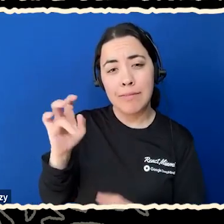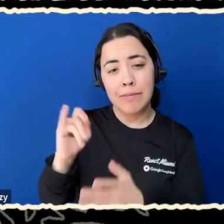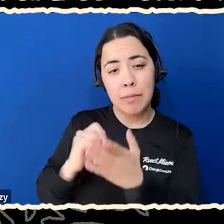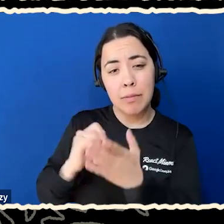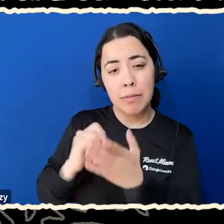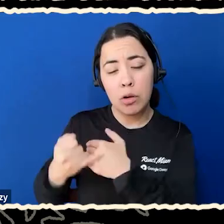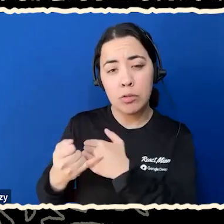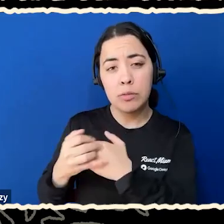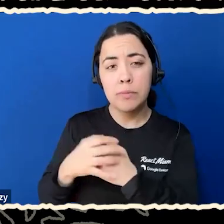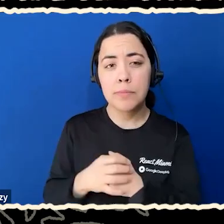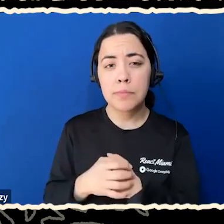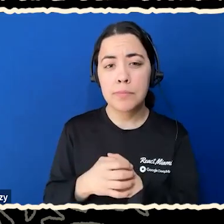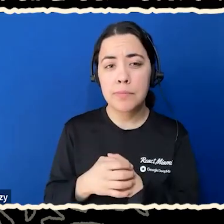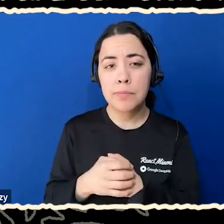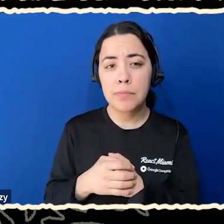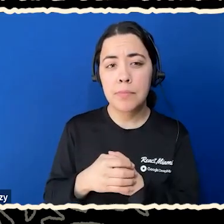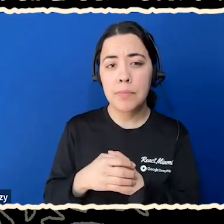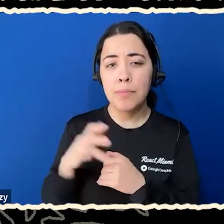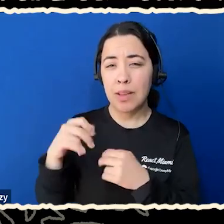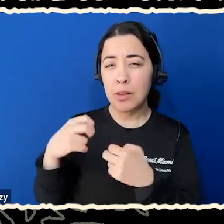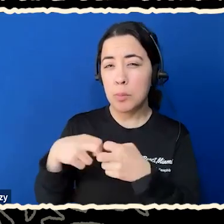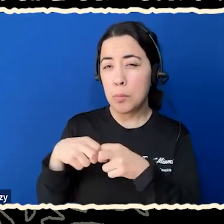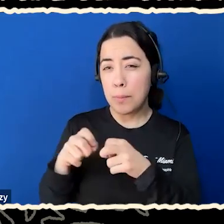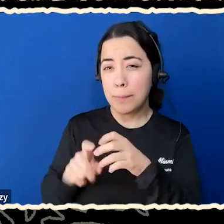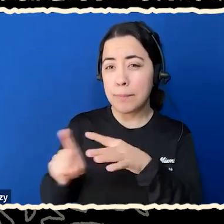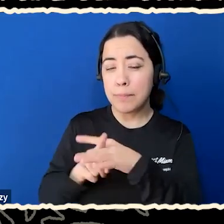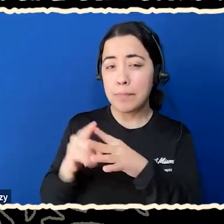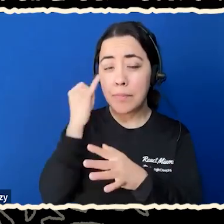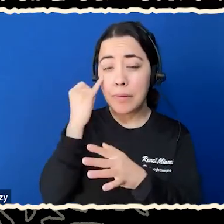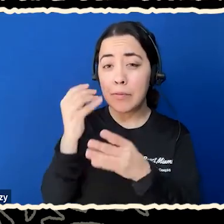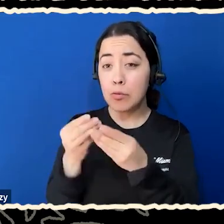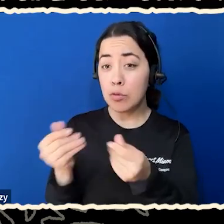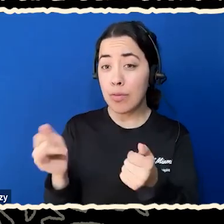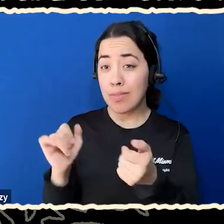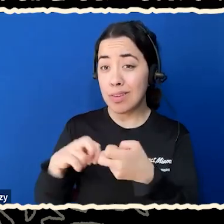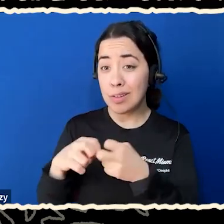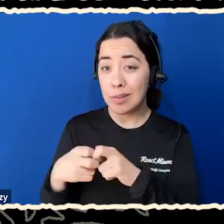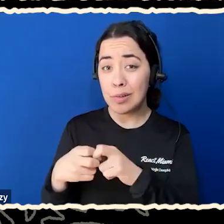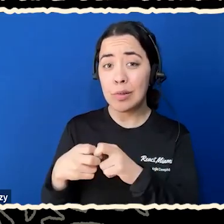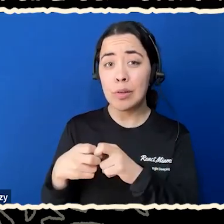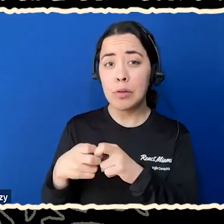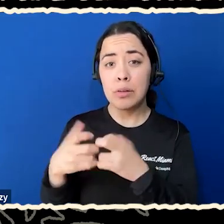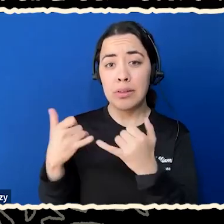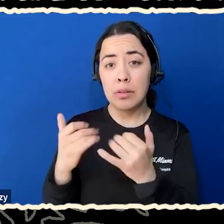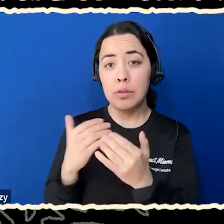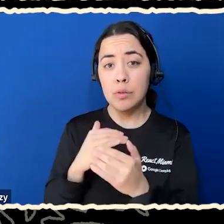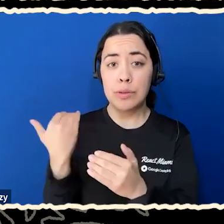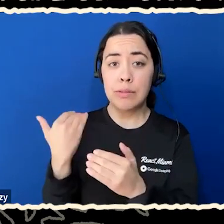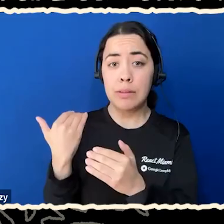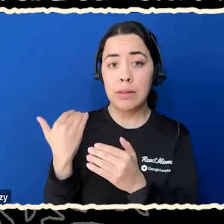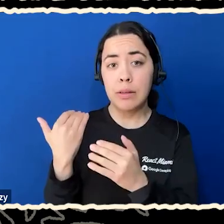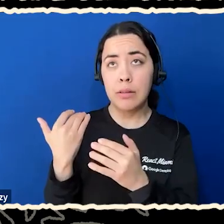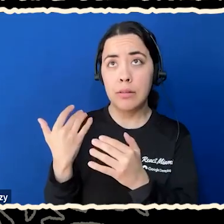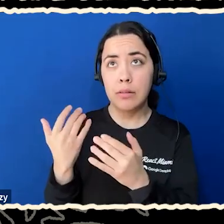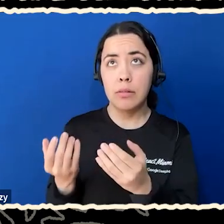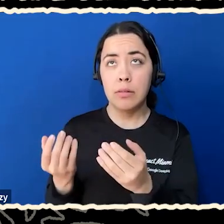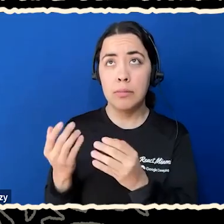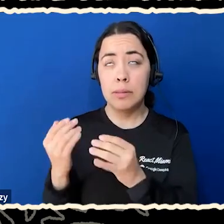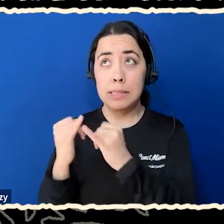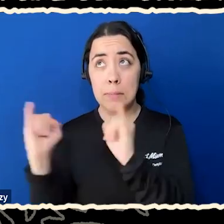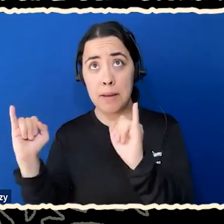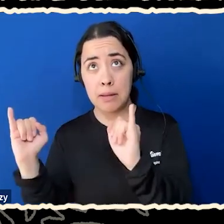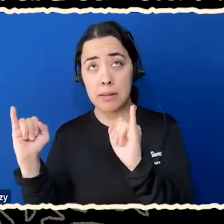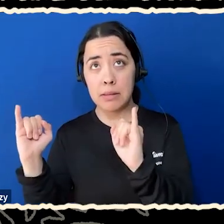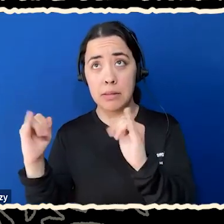mismatching, and that's a problem. Even if you resolve those manually, you are risking breaking interdependency version compatibility on any